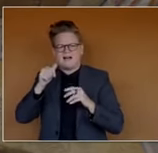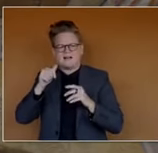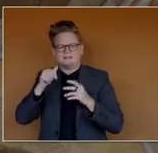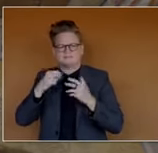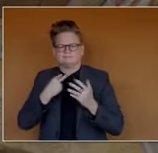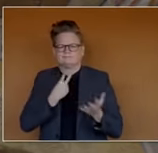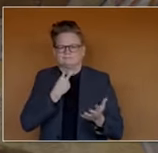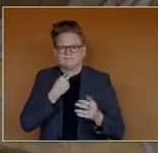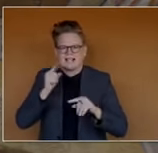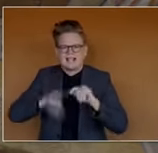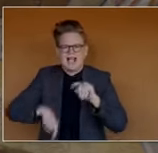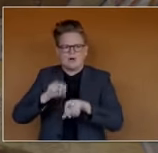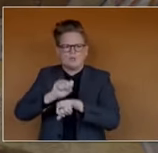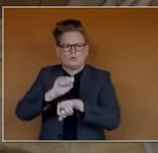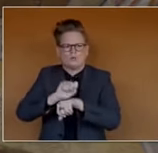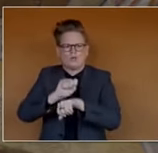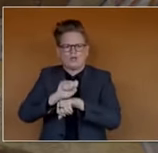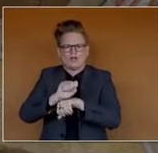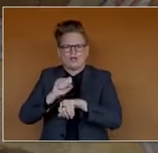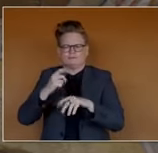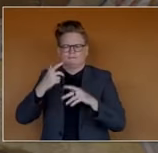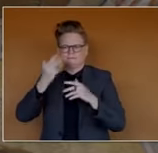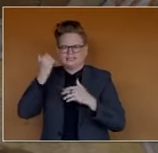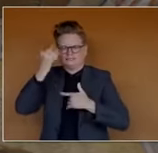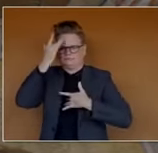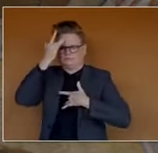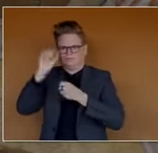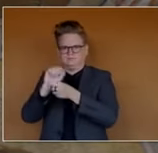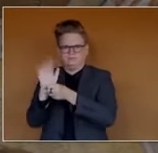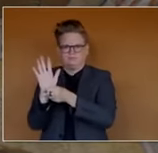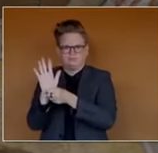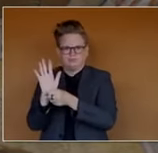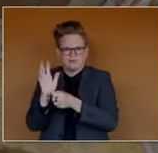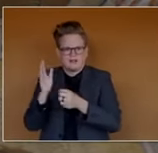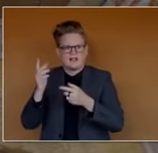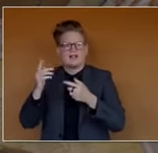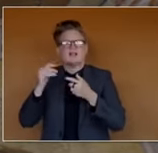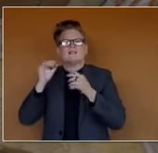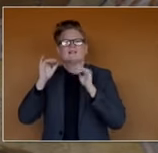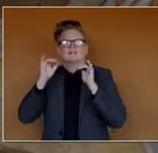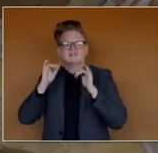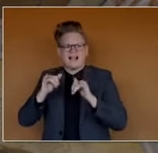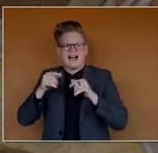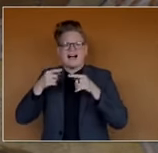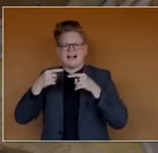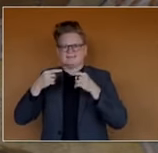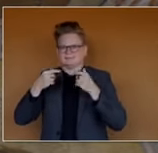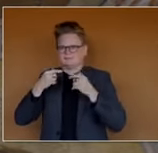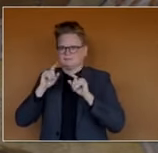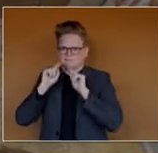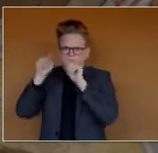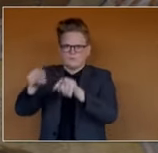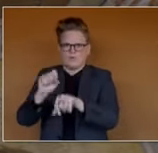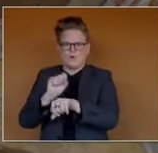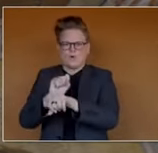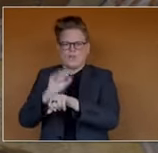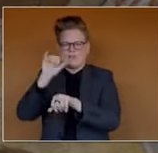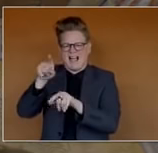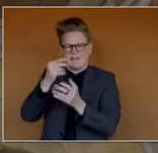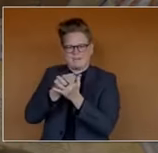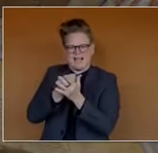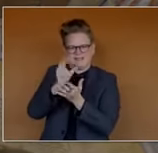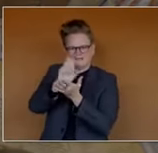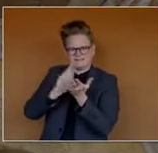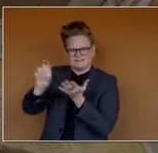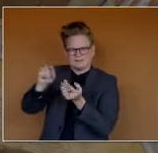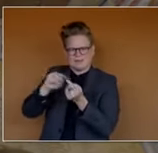those were our essential workers, our frontline employees, many of them in mixed status families, many of them without documentation. And they